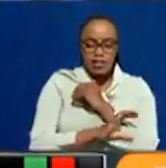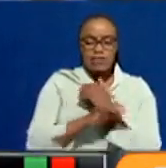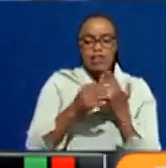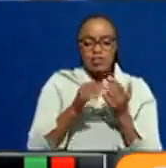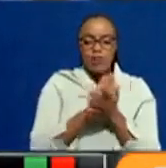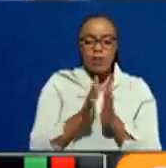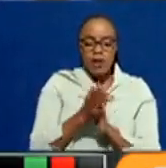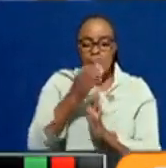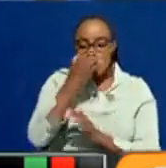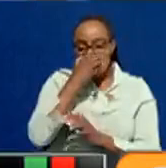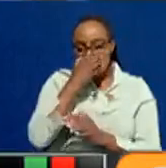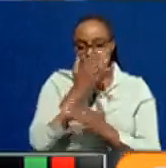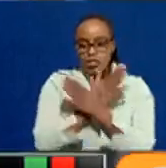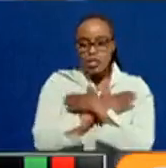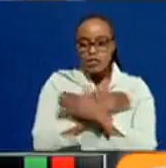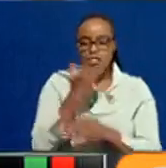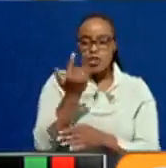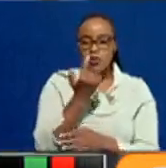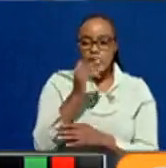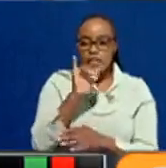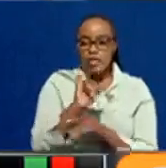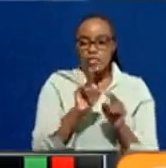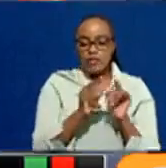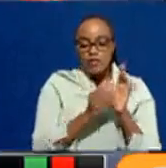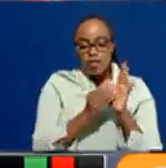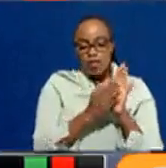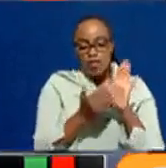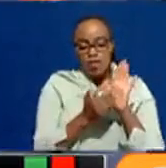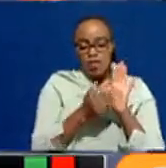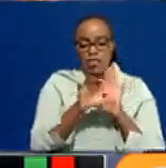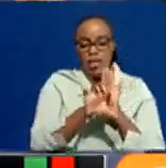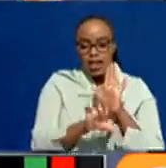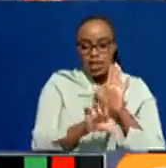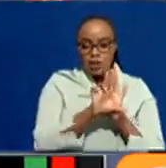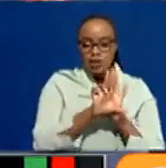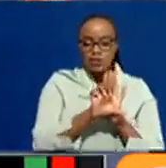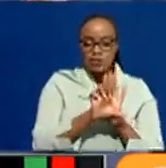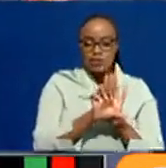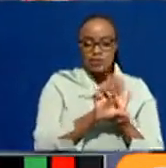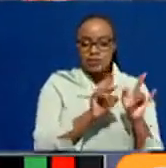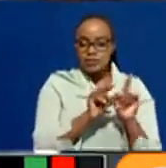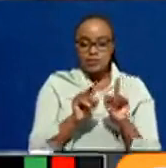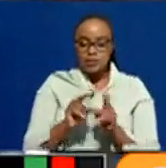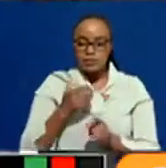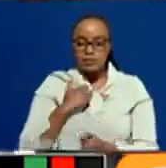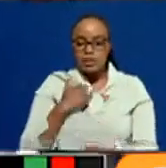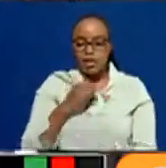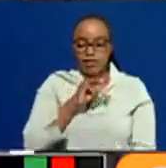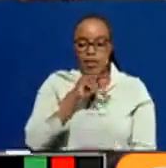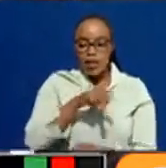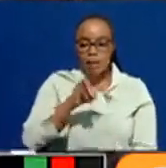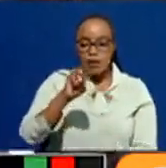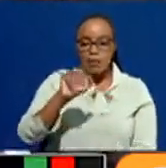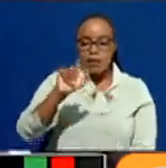Ruto. It is only that it was not put in the penal code. First elected in 2017 as Madhira MP, when he plunged